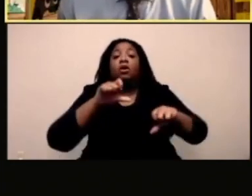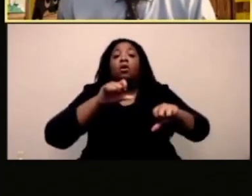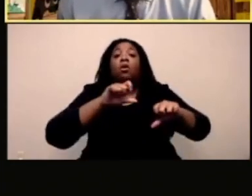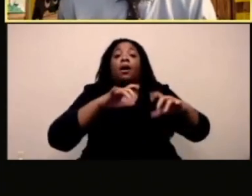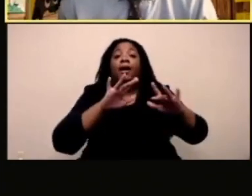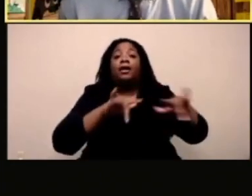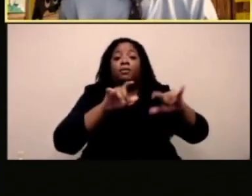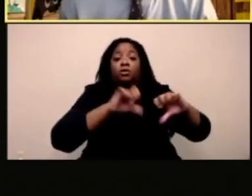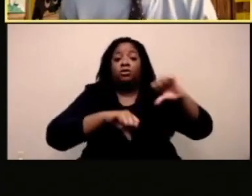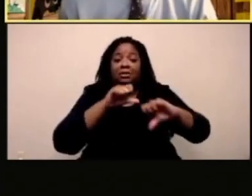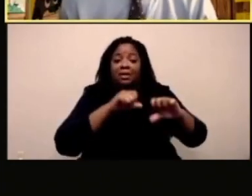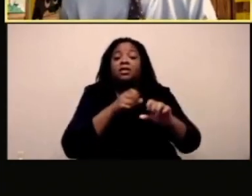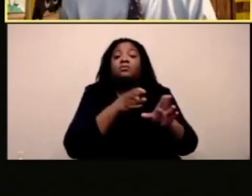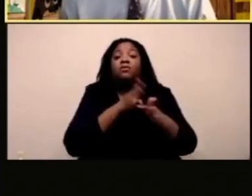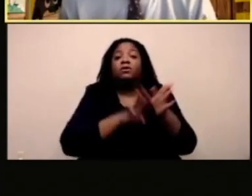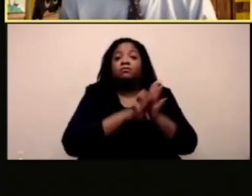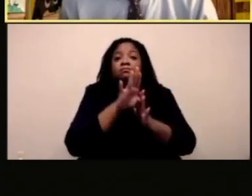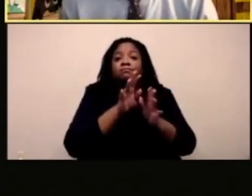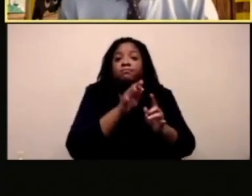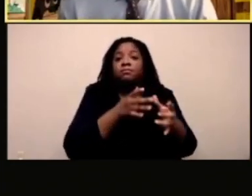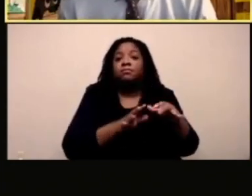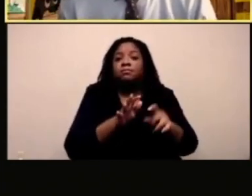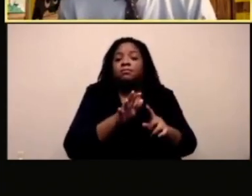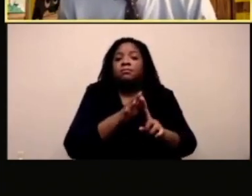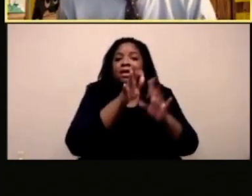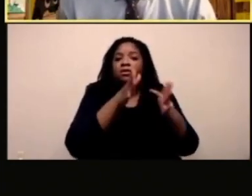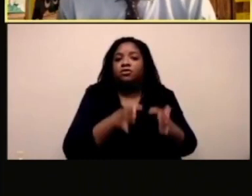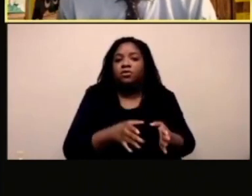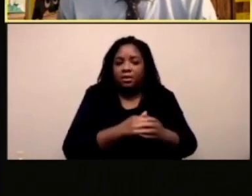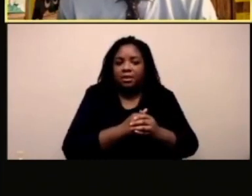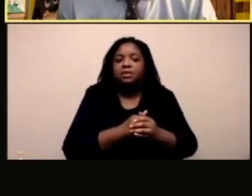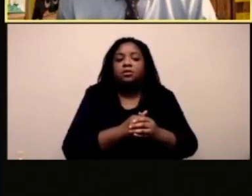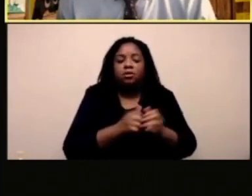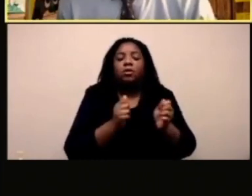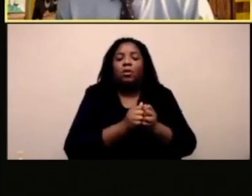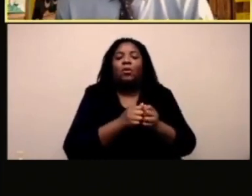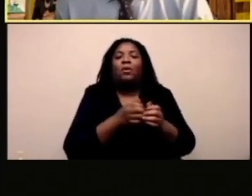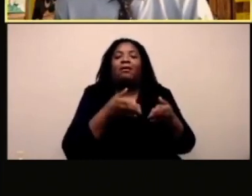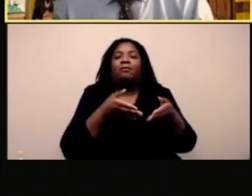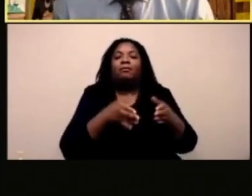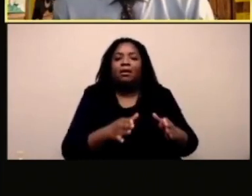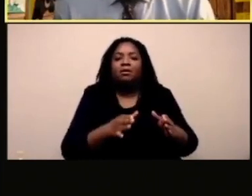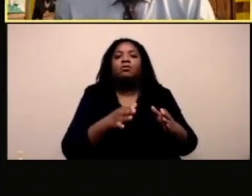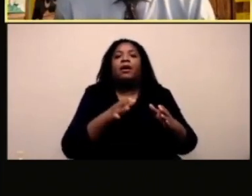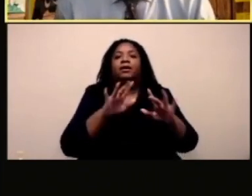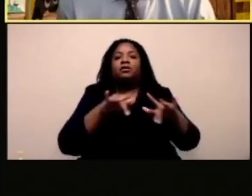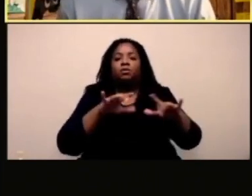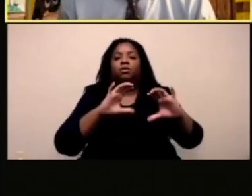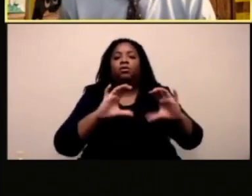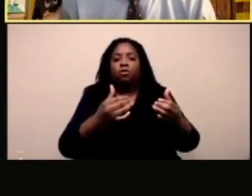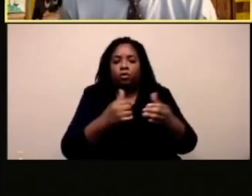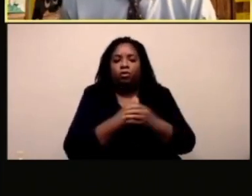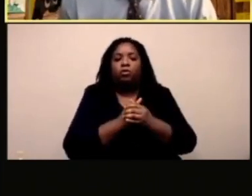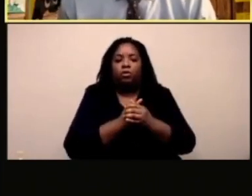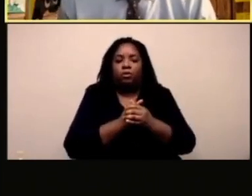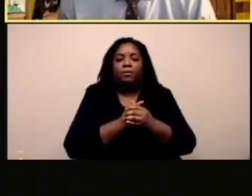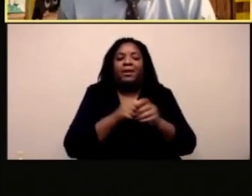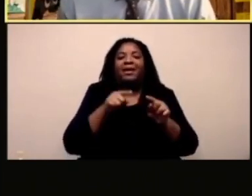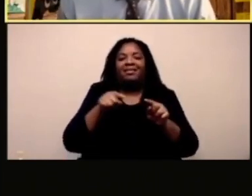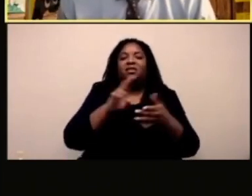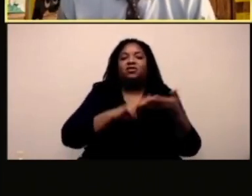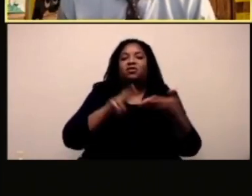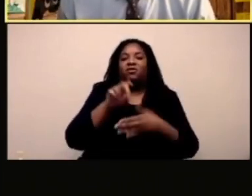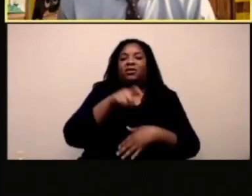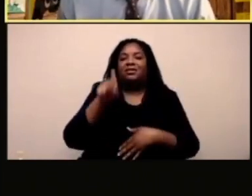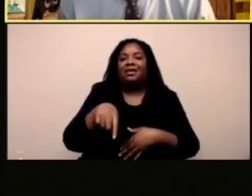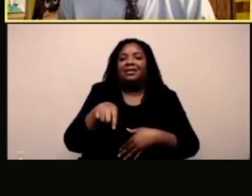Development Specialist with the Expanding Pathways in Computing Group at the Texas Advanced Computing Center. That's at the University of Texas